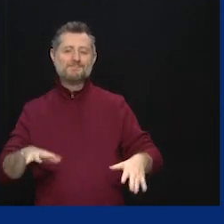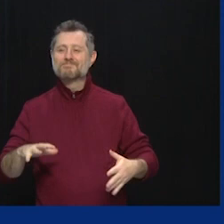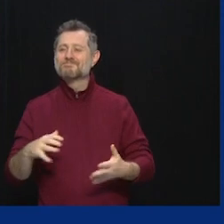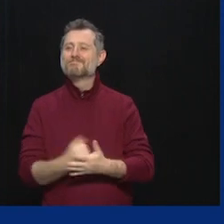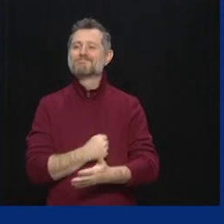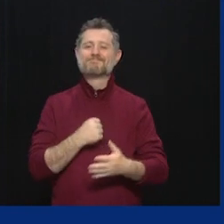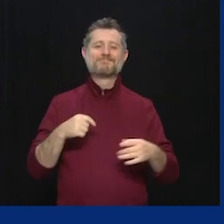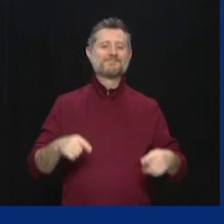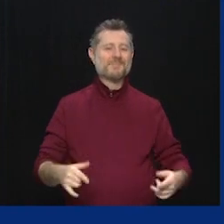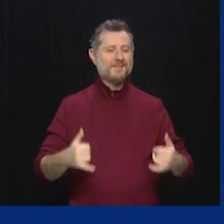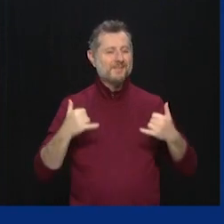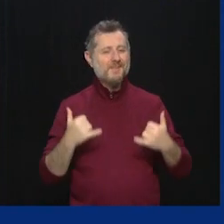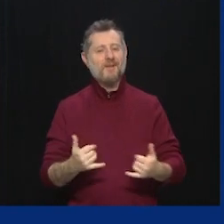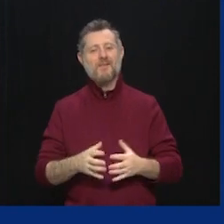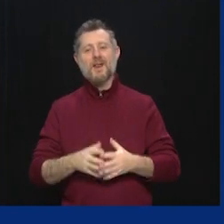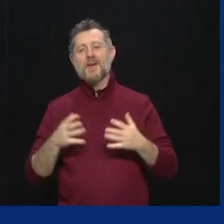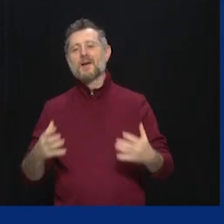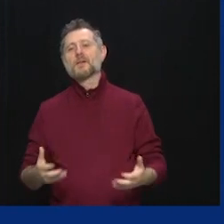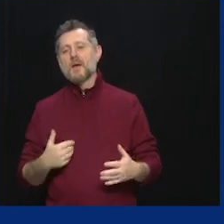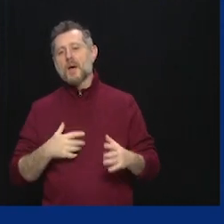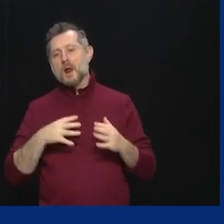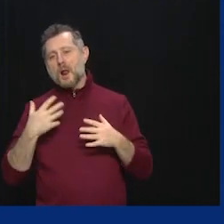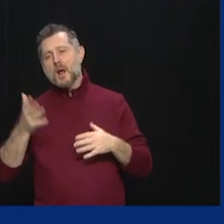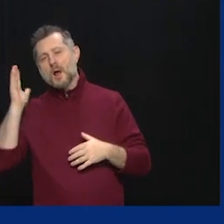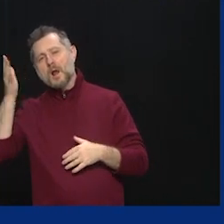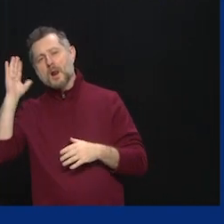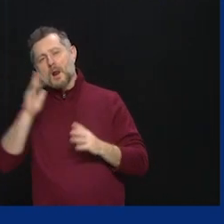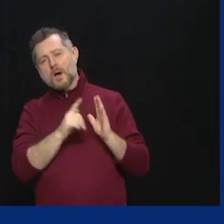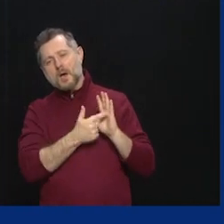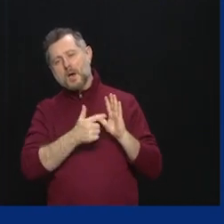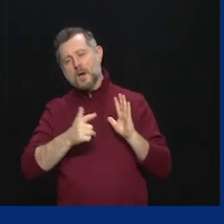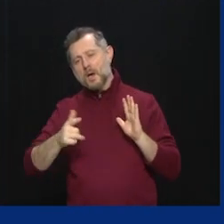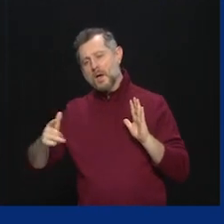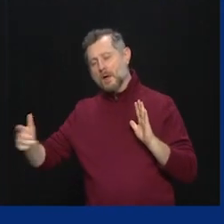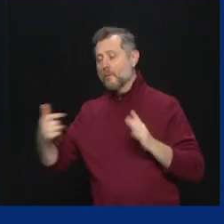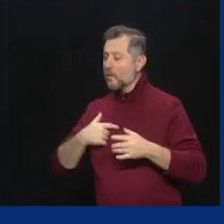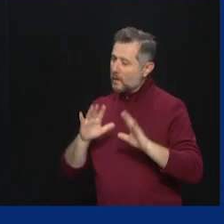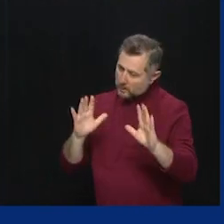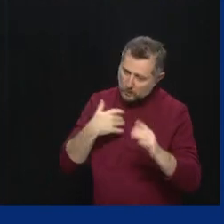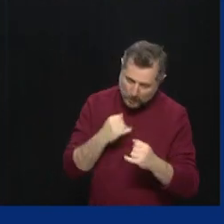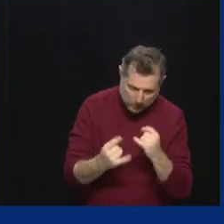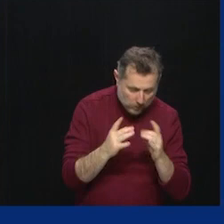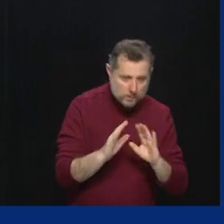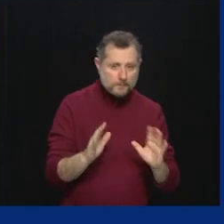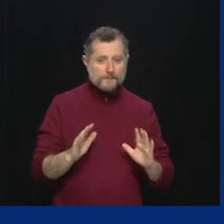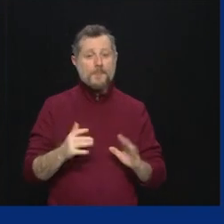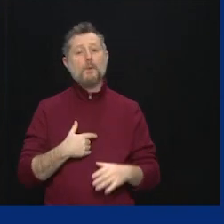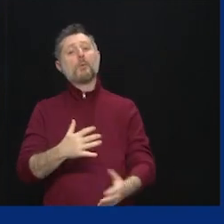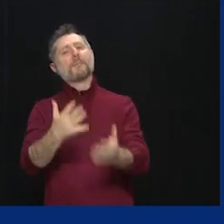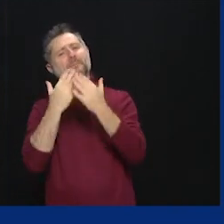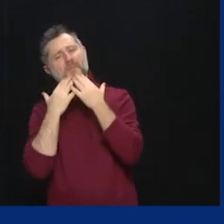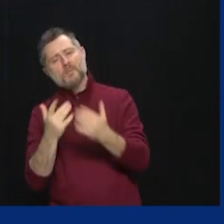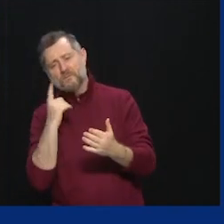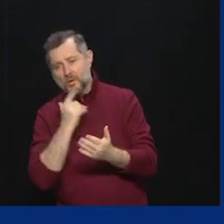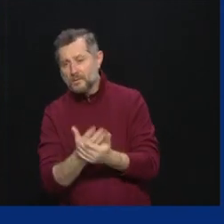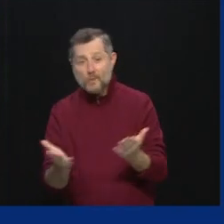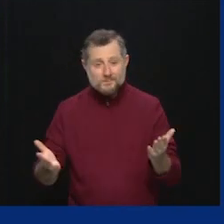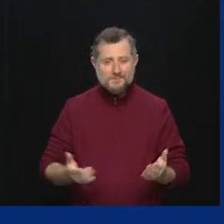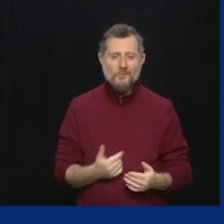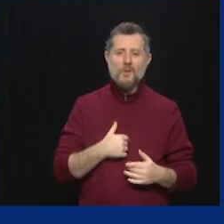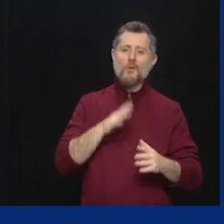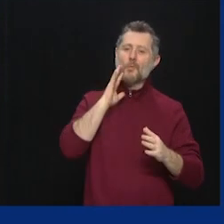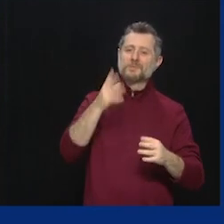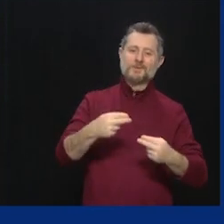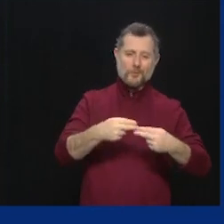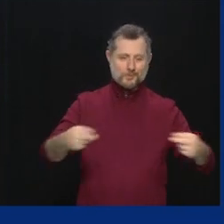today. I'm the last you're going to have to sit through. And here's the good part, right? We all get to do a ribbon cutting. So, God bless